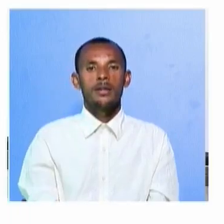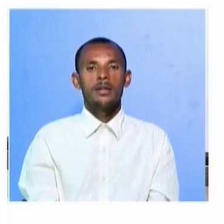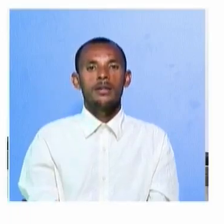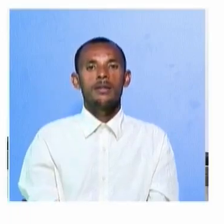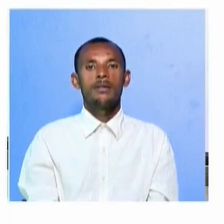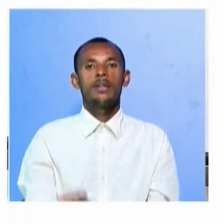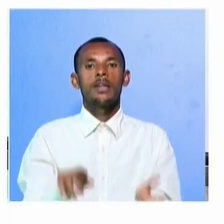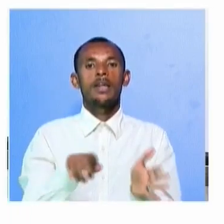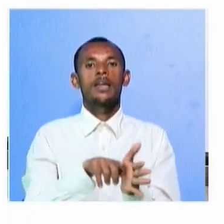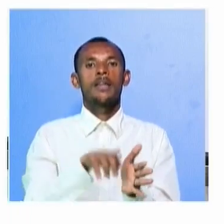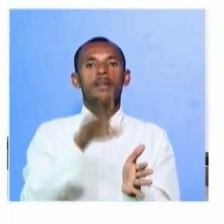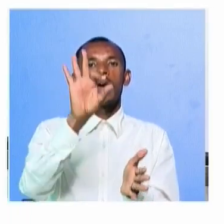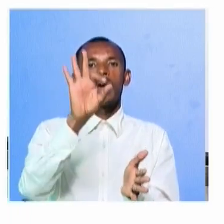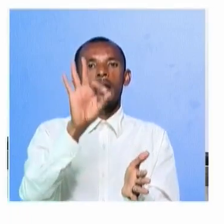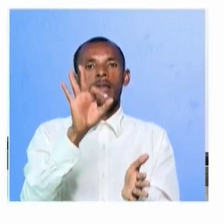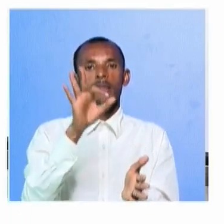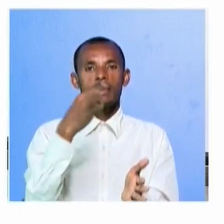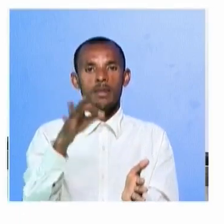negative